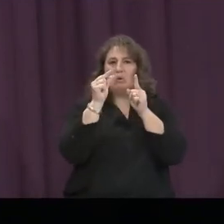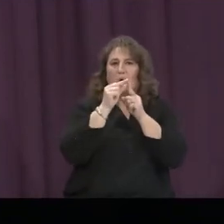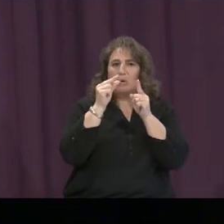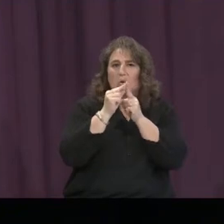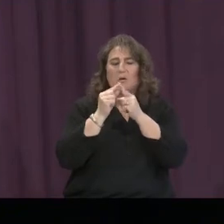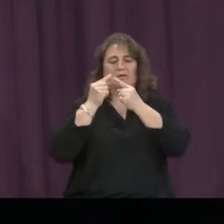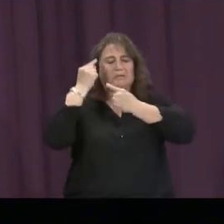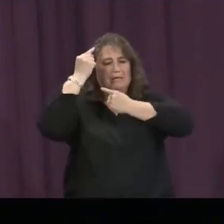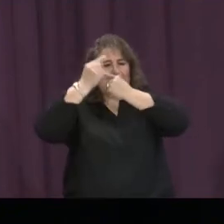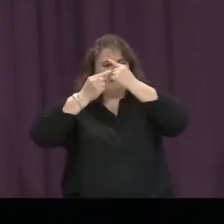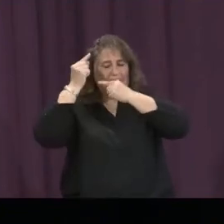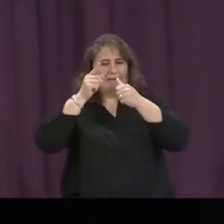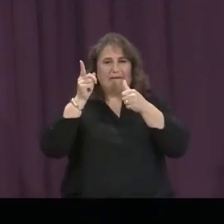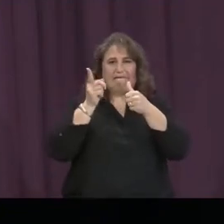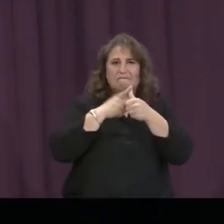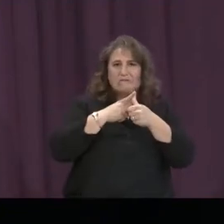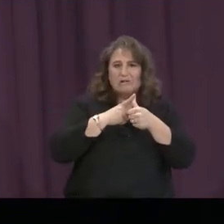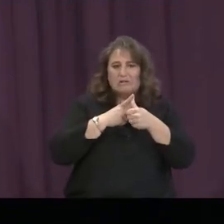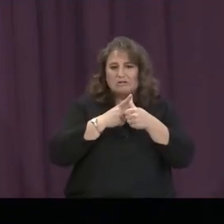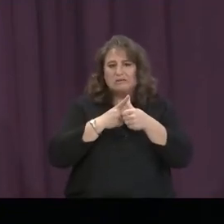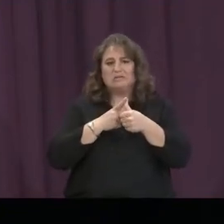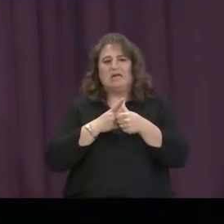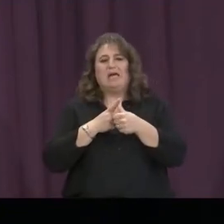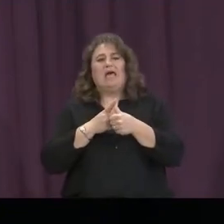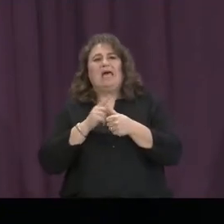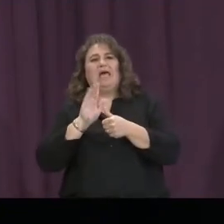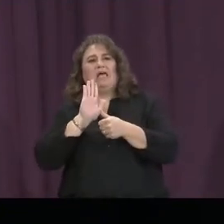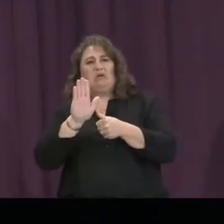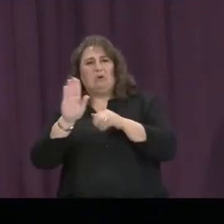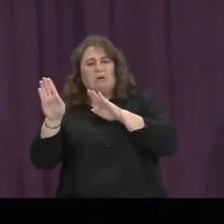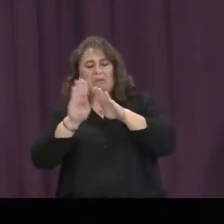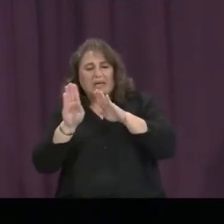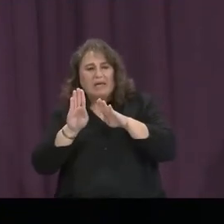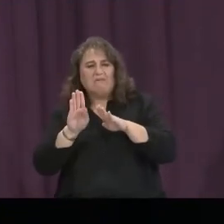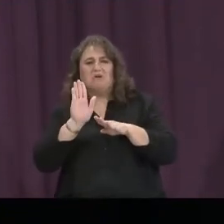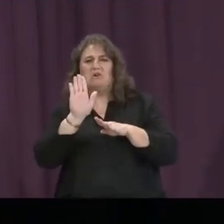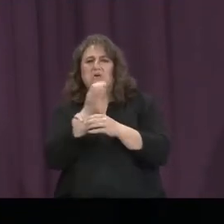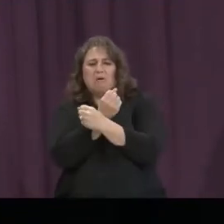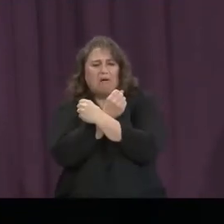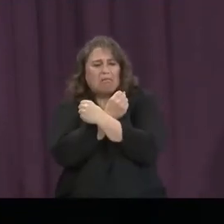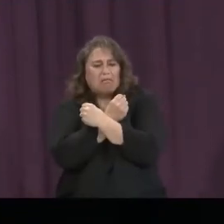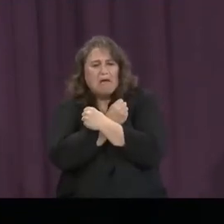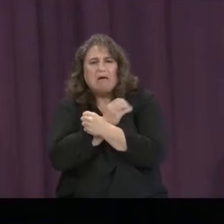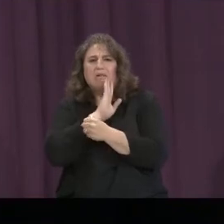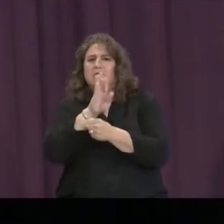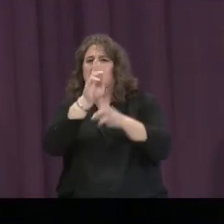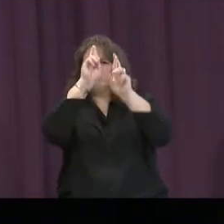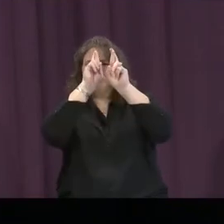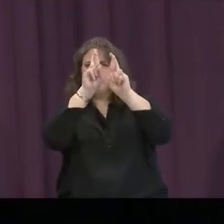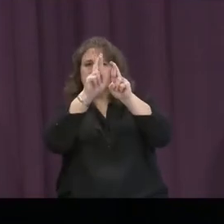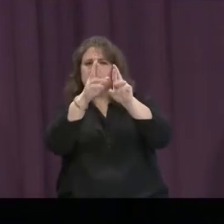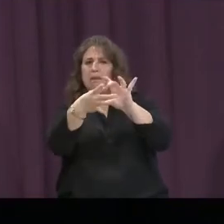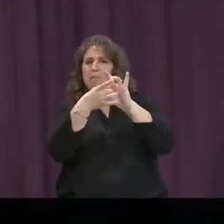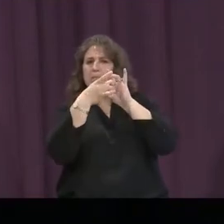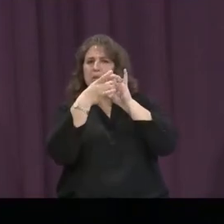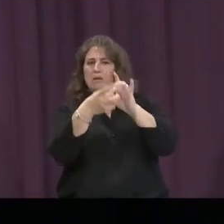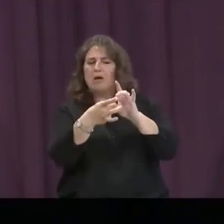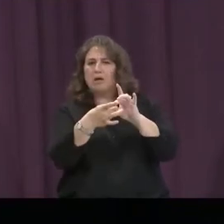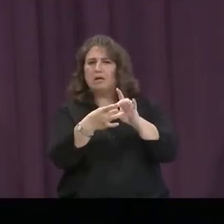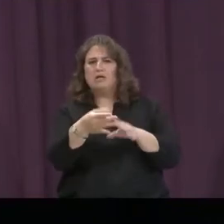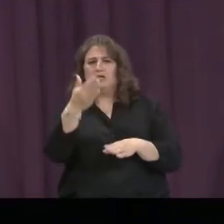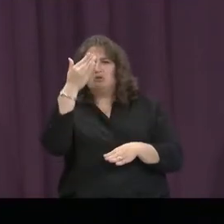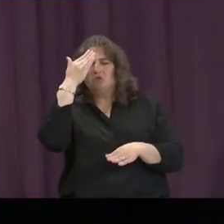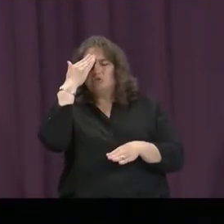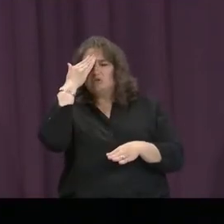thought to how we treat one another with that, with that love, respect, and belonging so that we can even approach